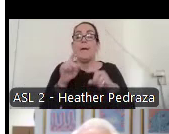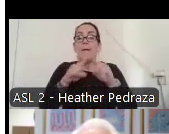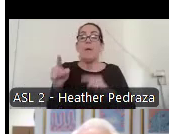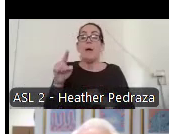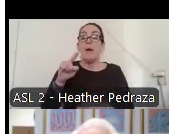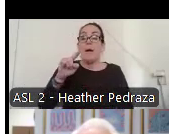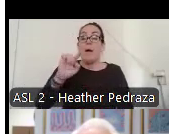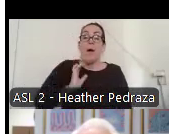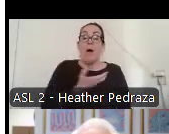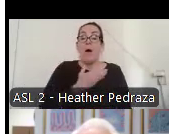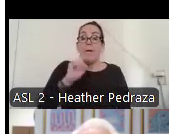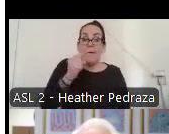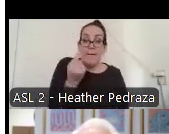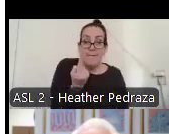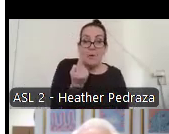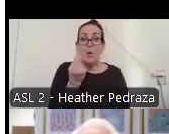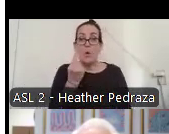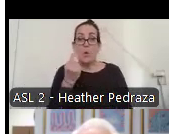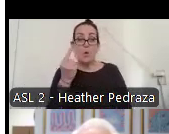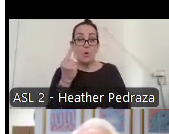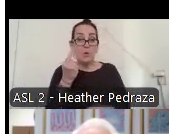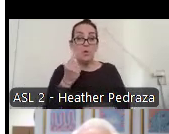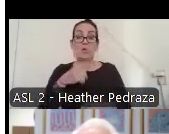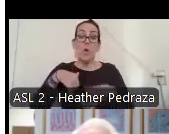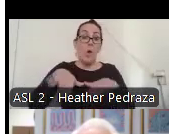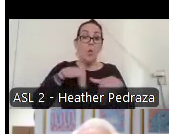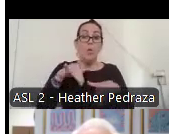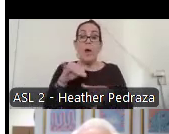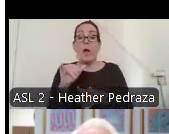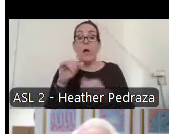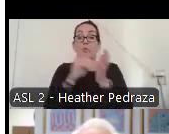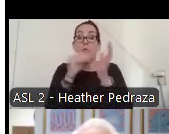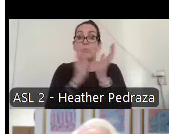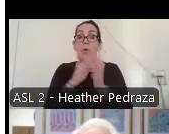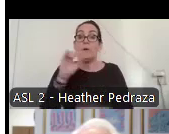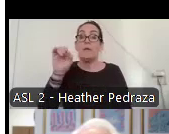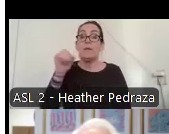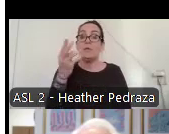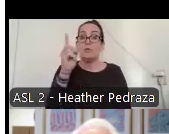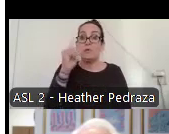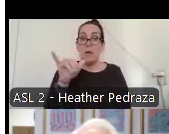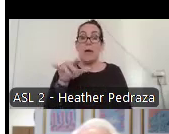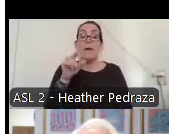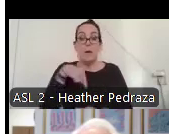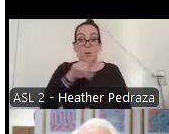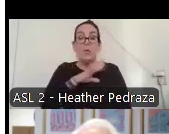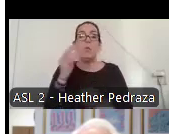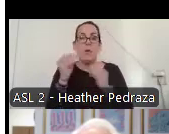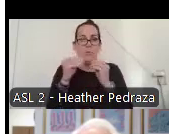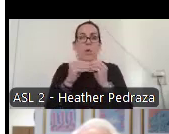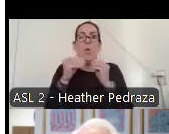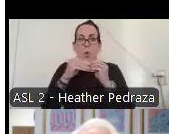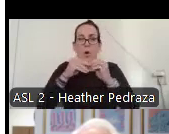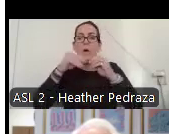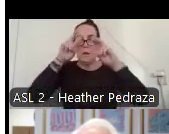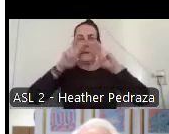first round just was reported out in July. And so as we continue to dive into those participants, we'll learn more. But